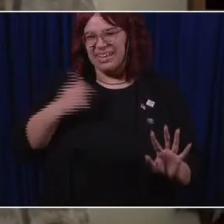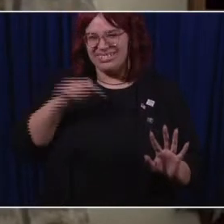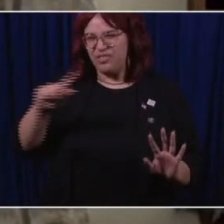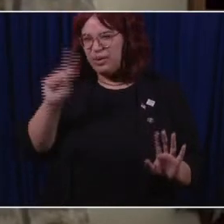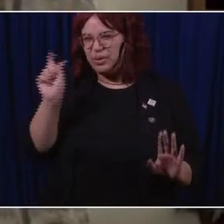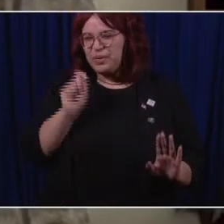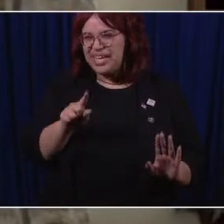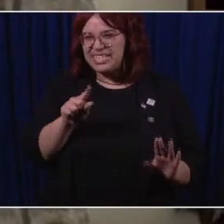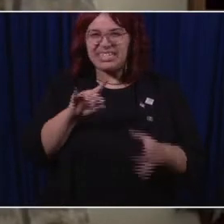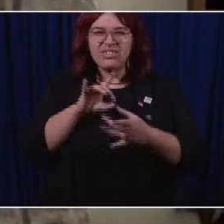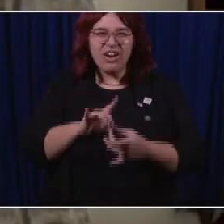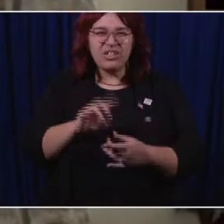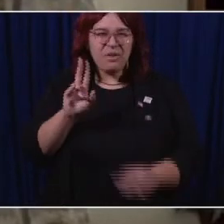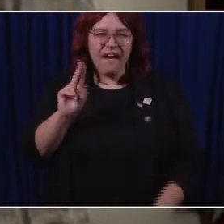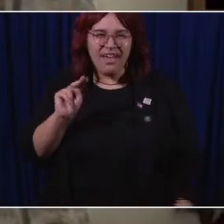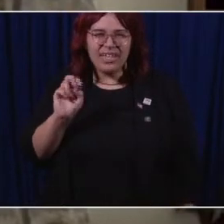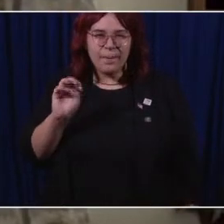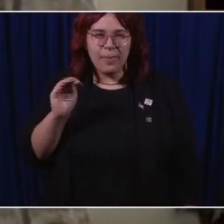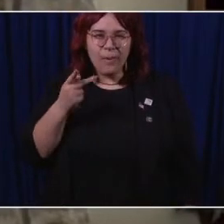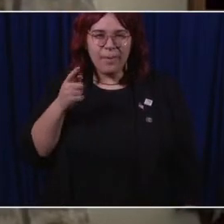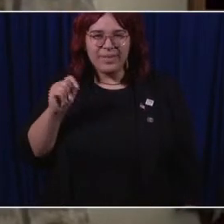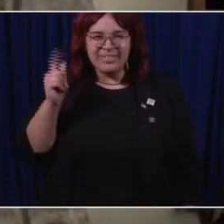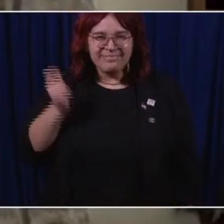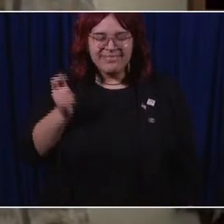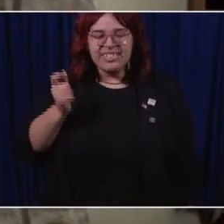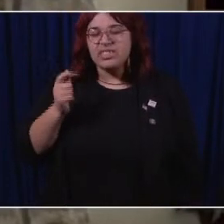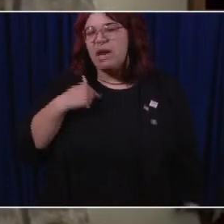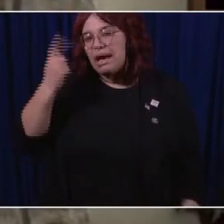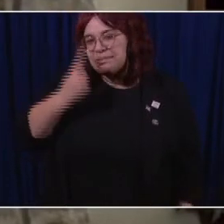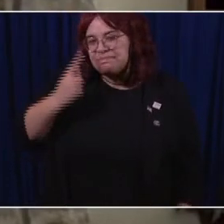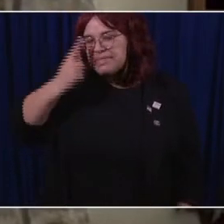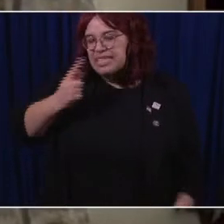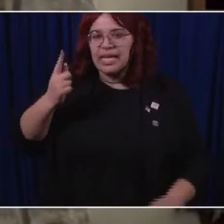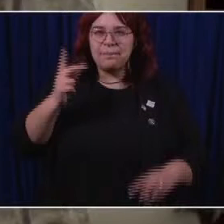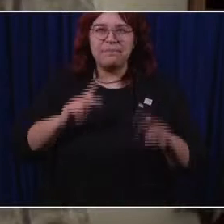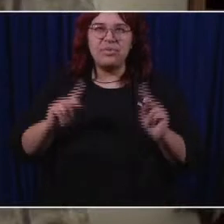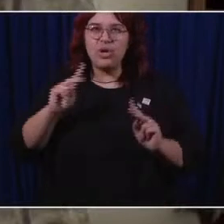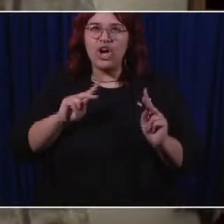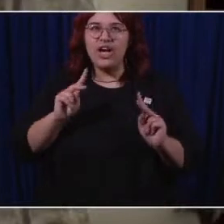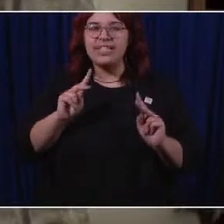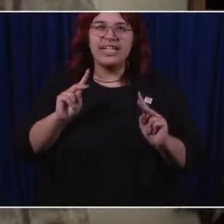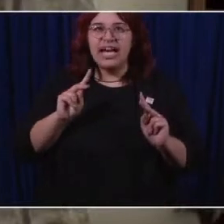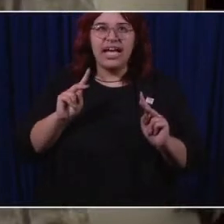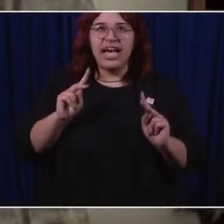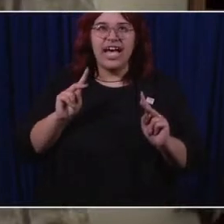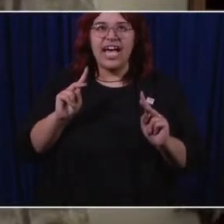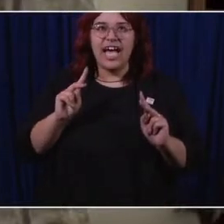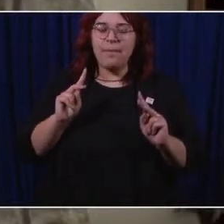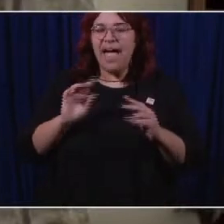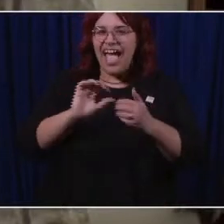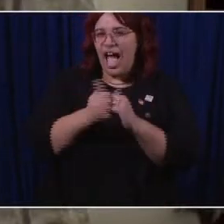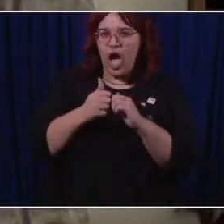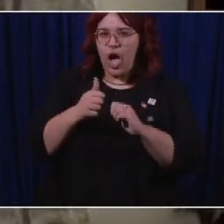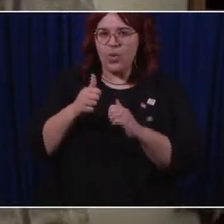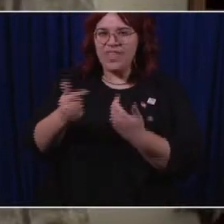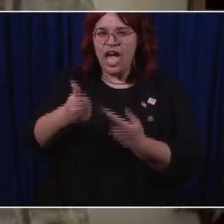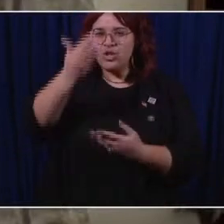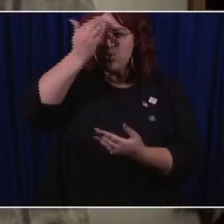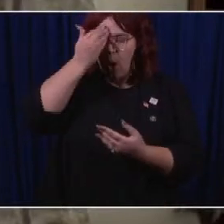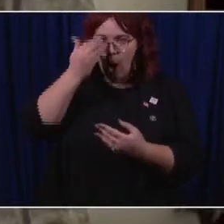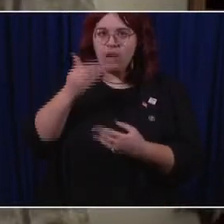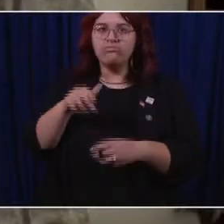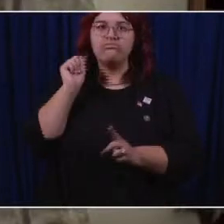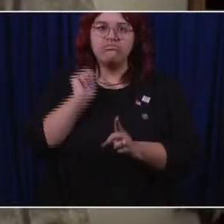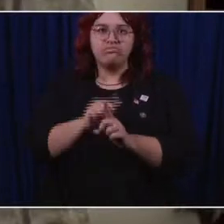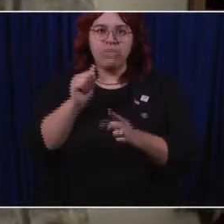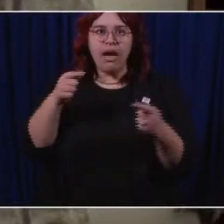about unemployment. Is there an easy way for Ohioans to find out whether they were a victim of fraud other than when they